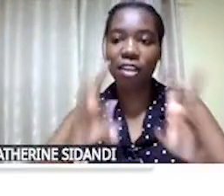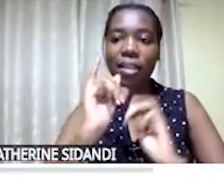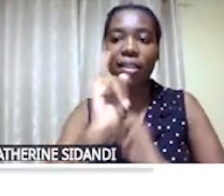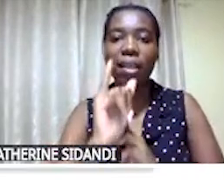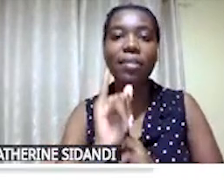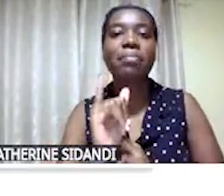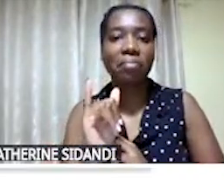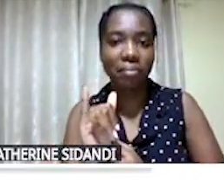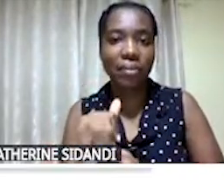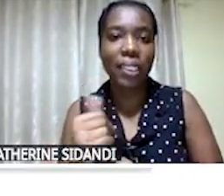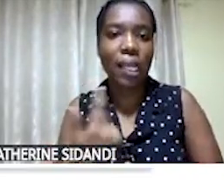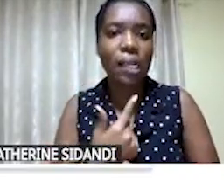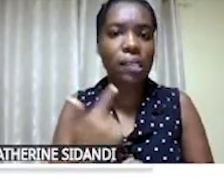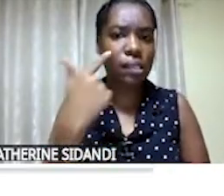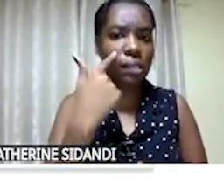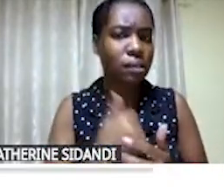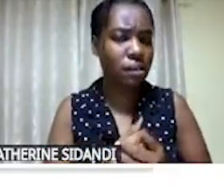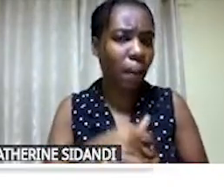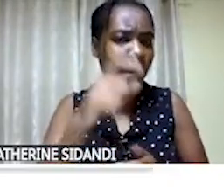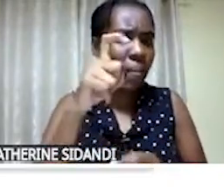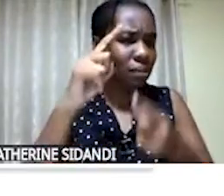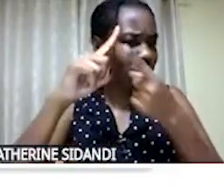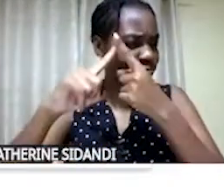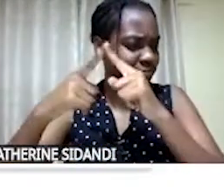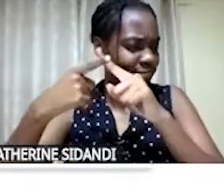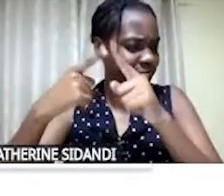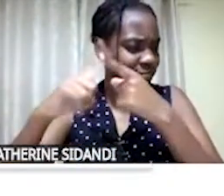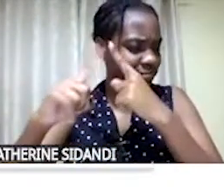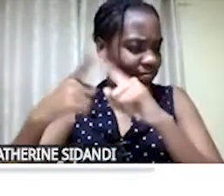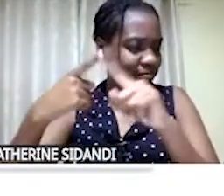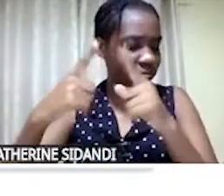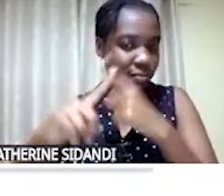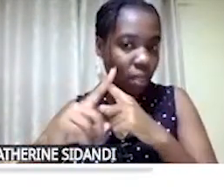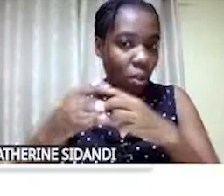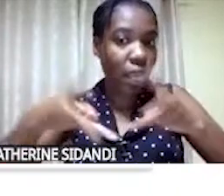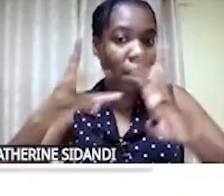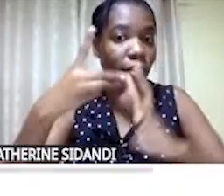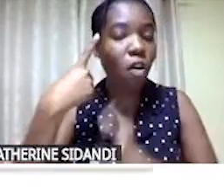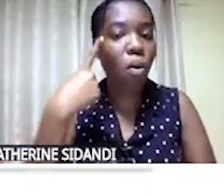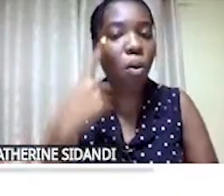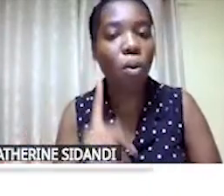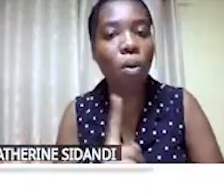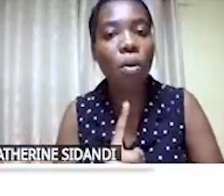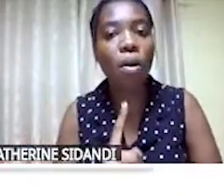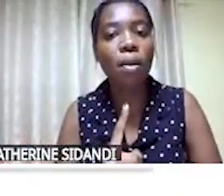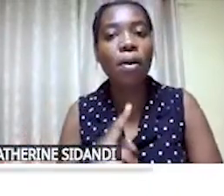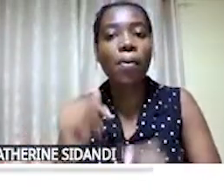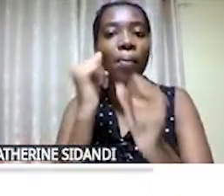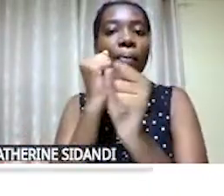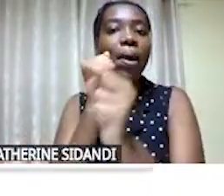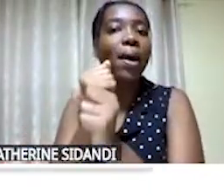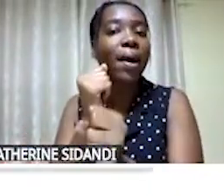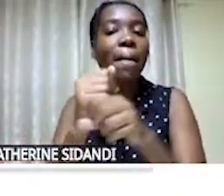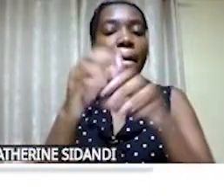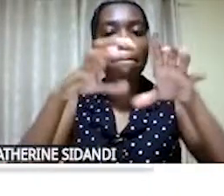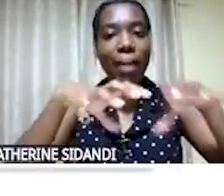you embed it? Because you have to think about in terms of operations, in terms of marketing,